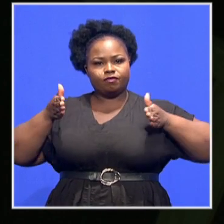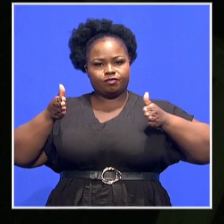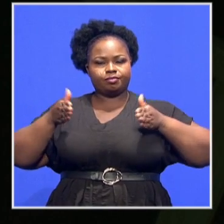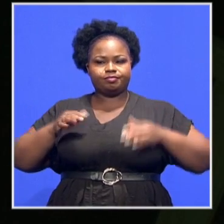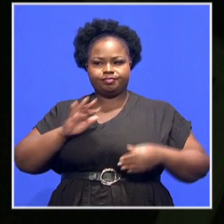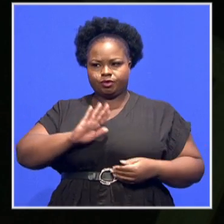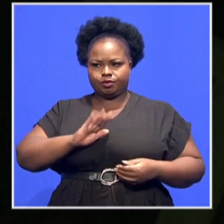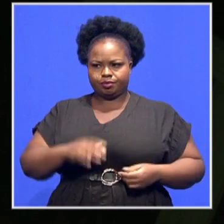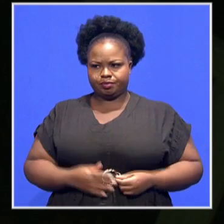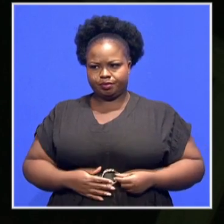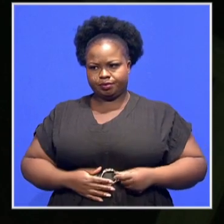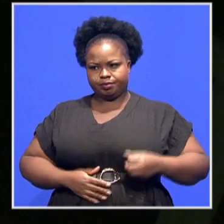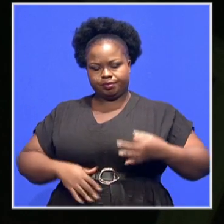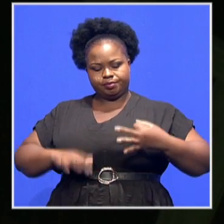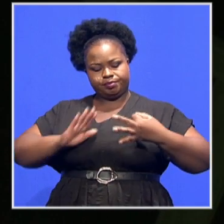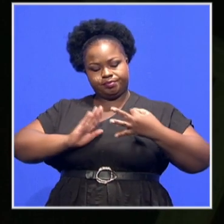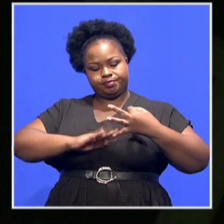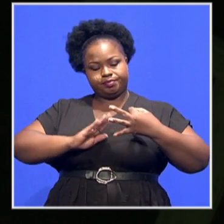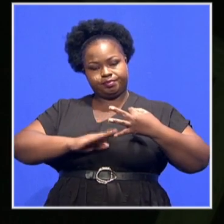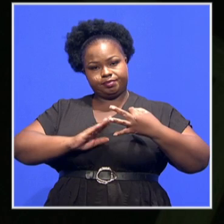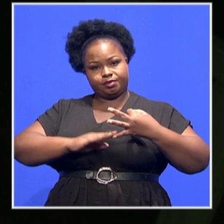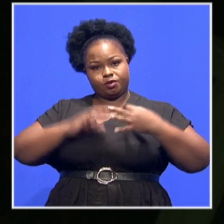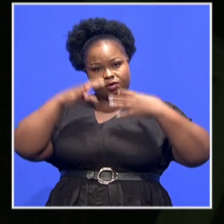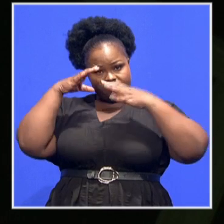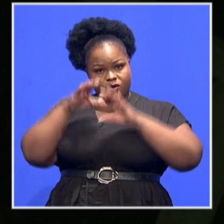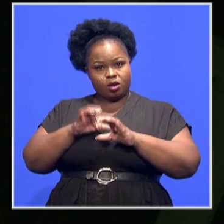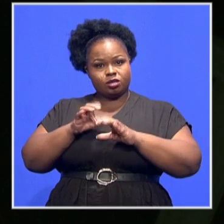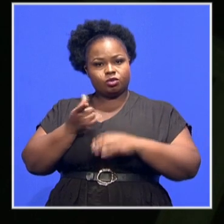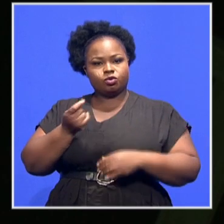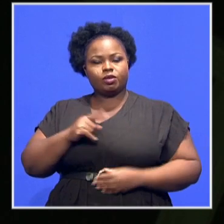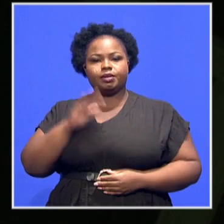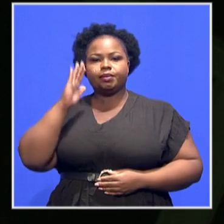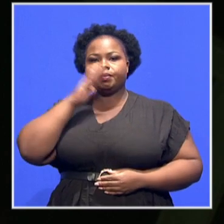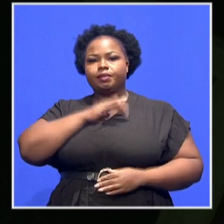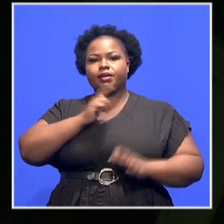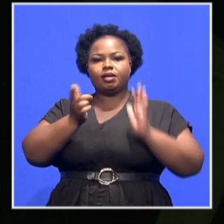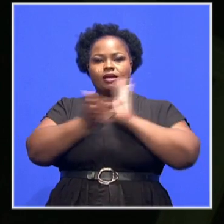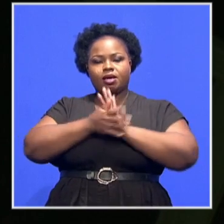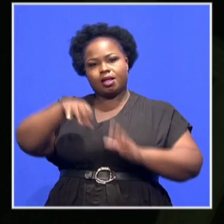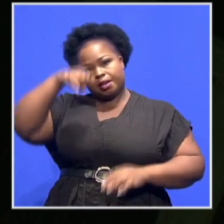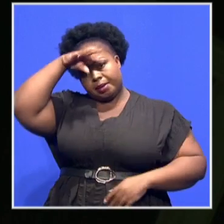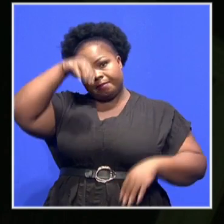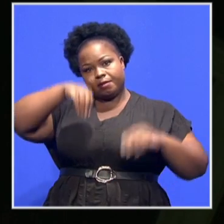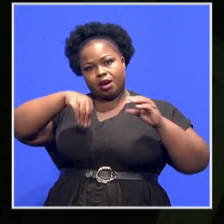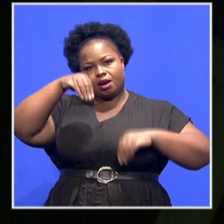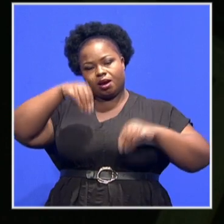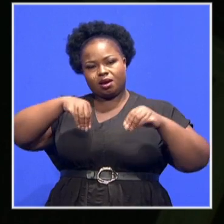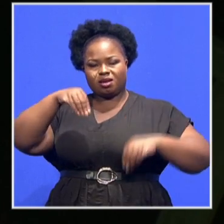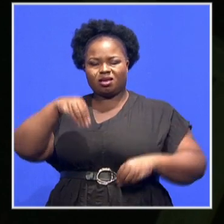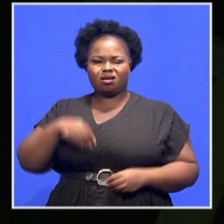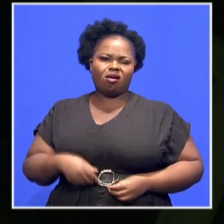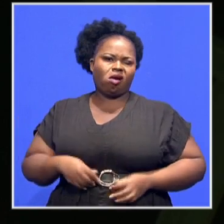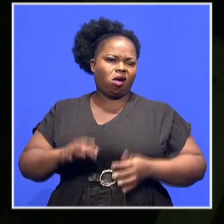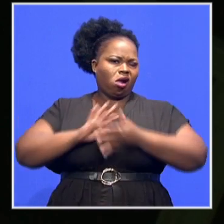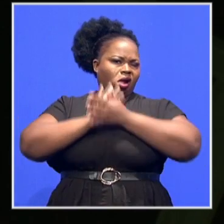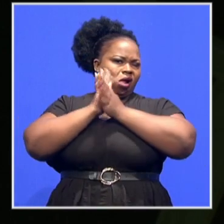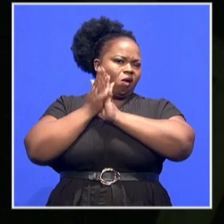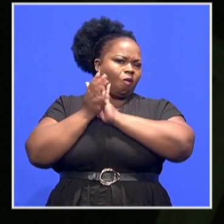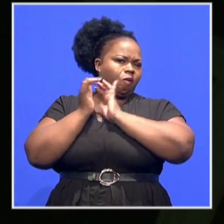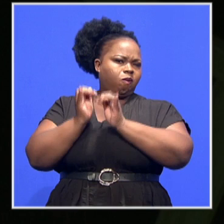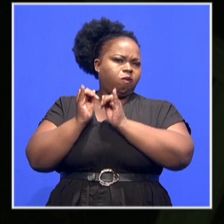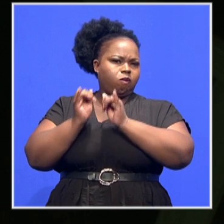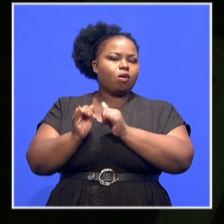of focus is to tackle illegal mining and the damage that is being wrought to our